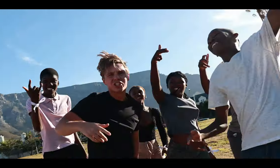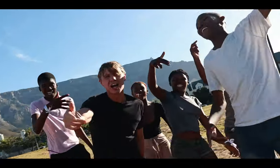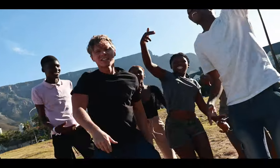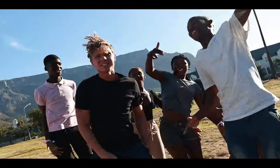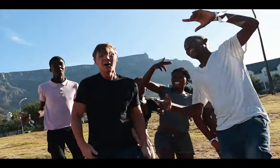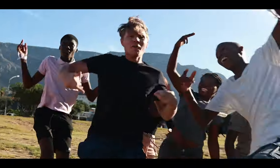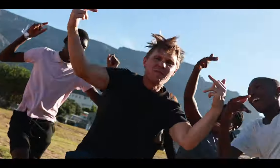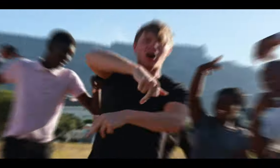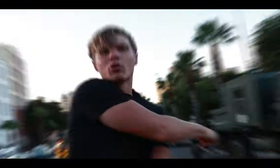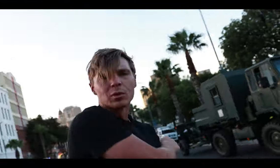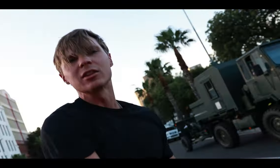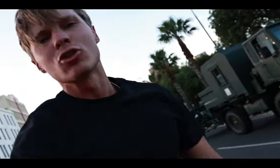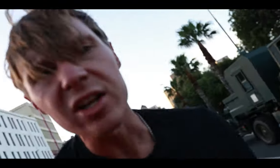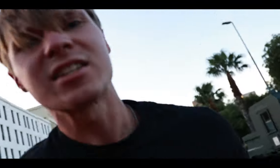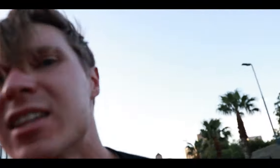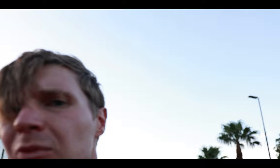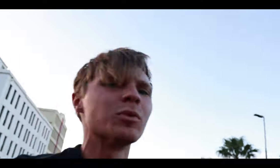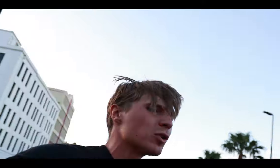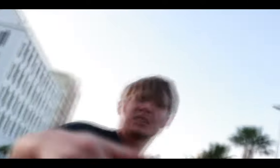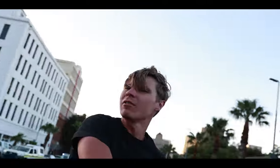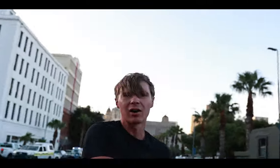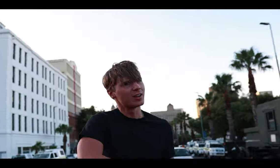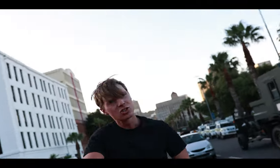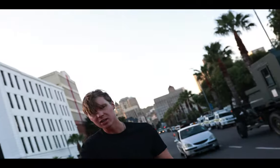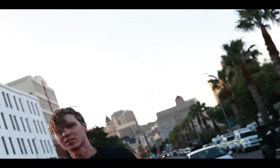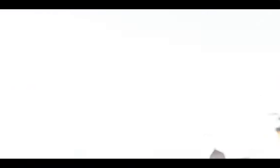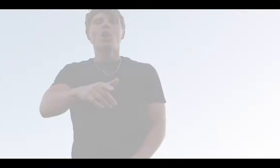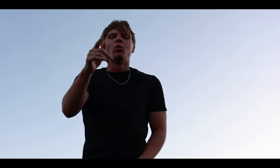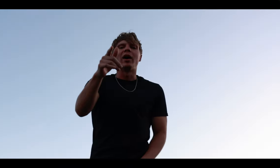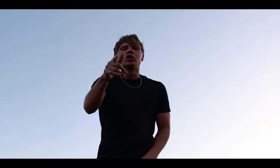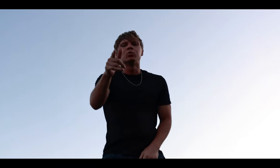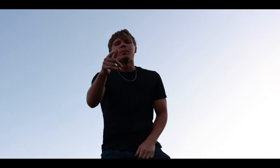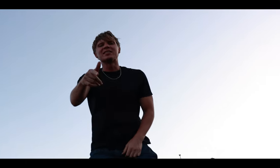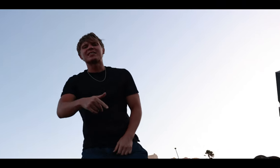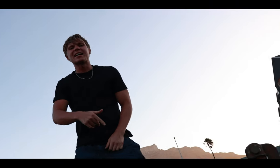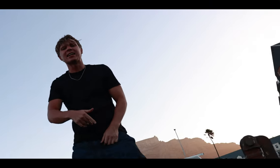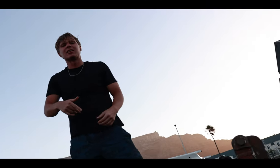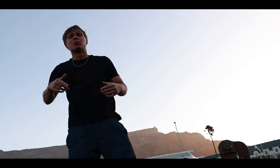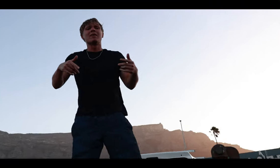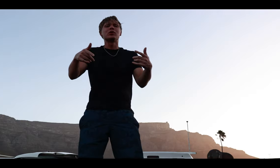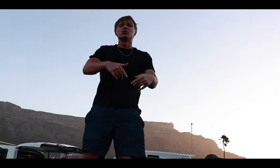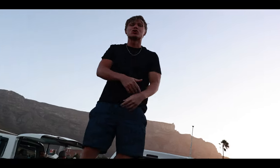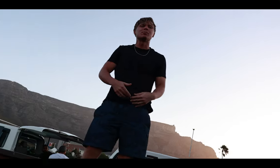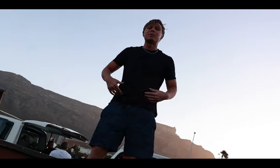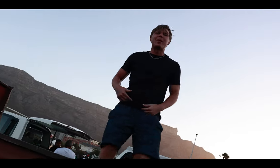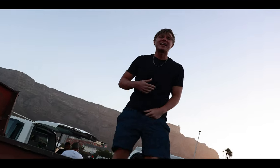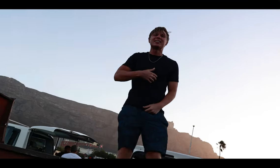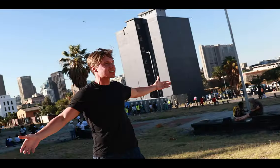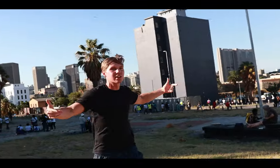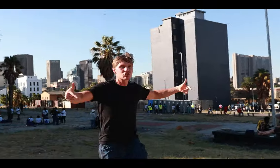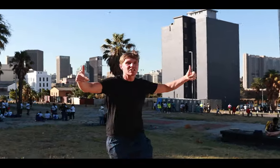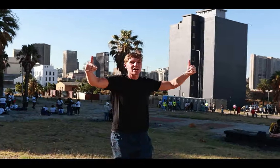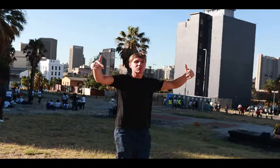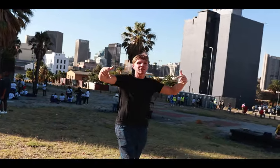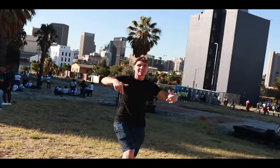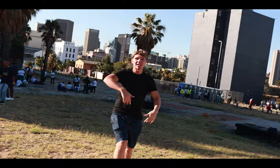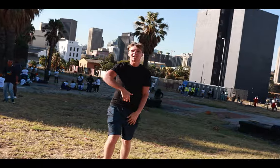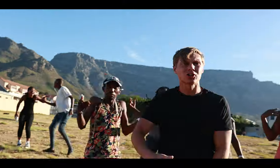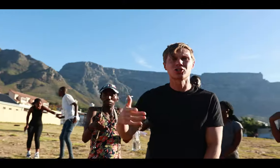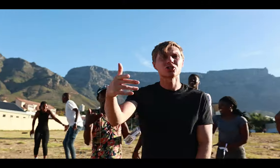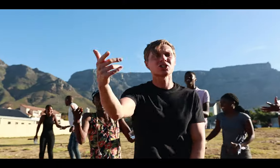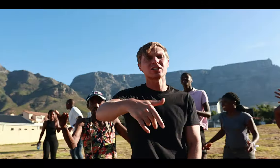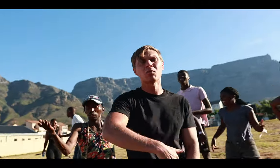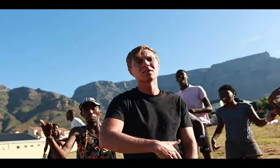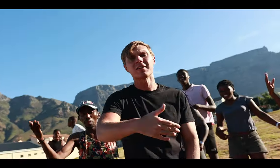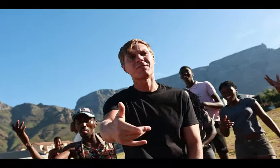that you could just fuck with our trust and now we would never adjust. While you were mistaken, a revolution be faking. This country's ours for the